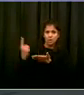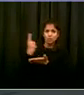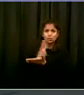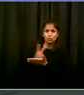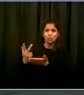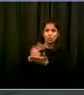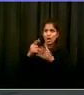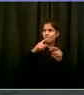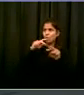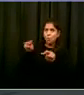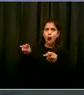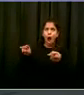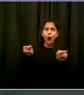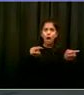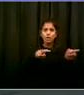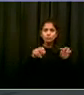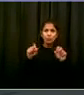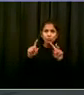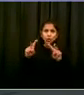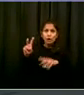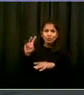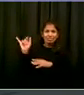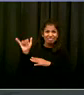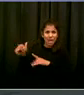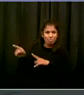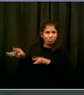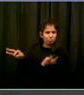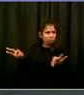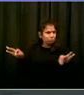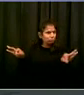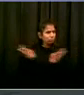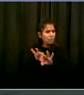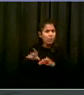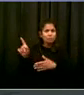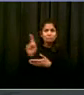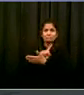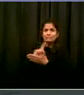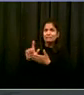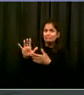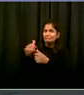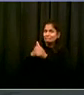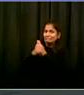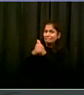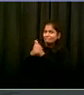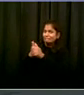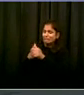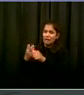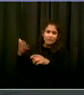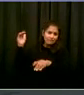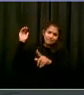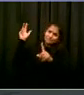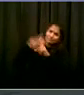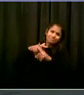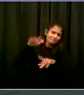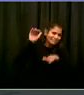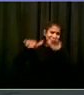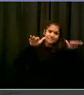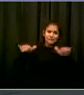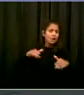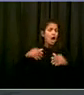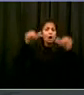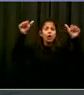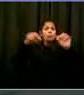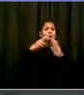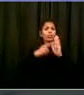these communities will join us in addressing the problem, will follow these rules as people have all over New York City, and will help us overcome this